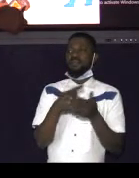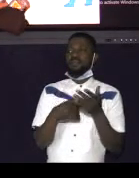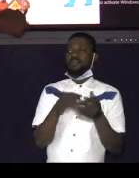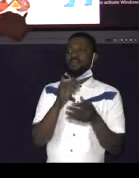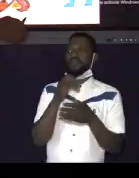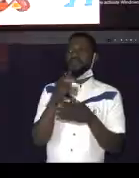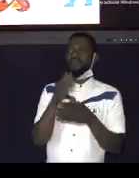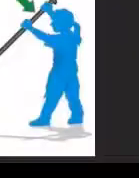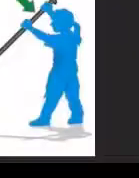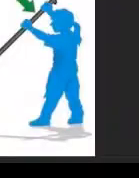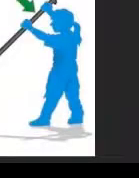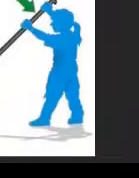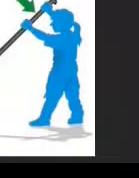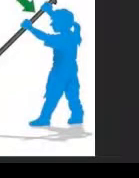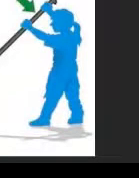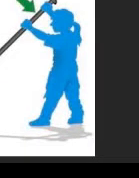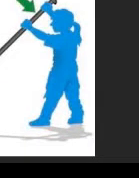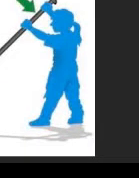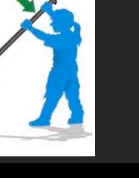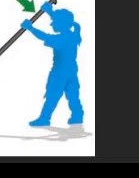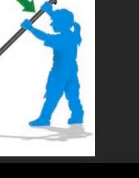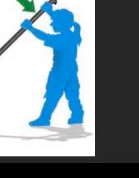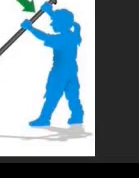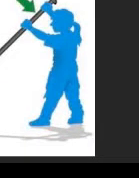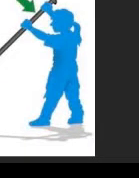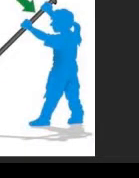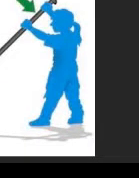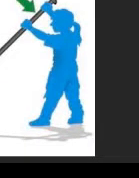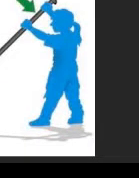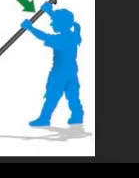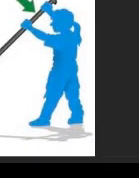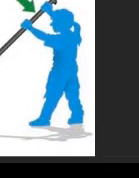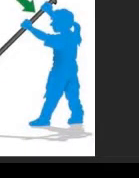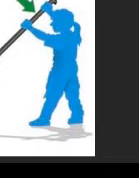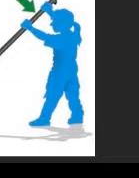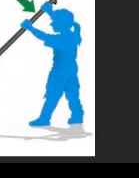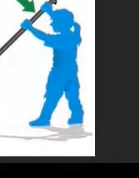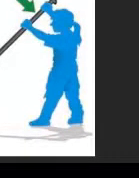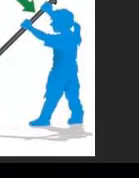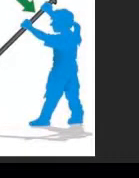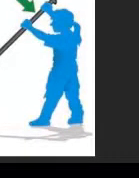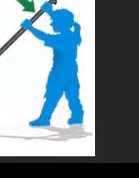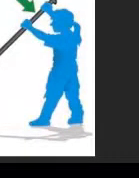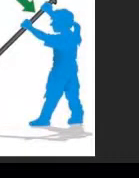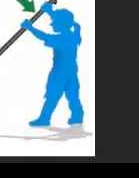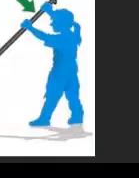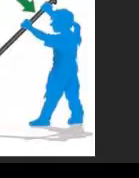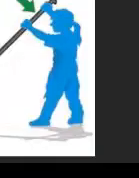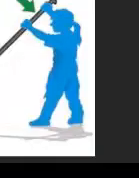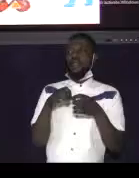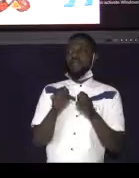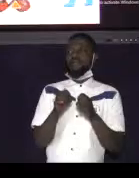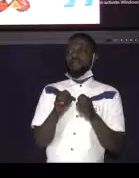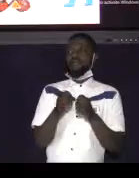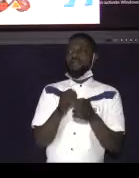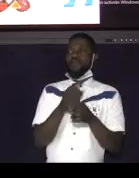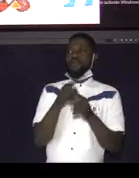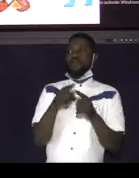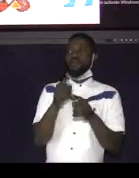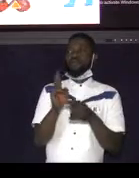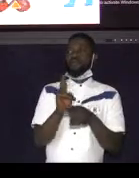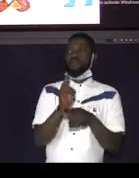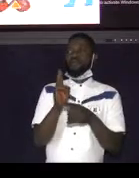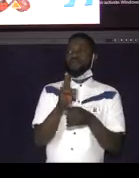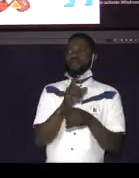this is a fulcrum? And where is your load? Where is your effort? This is your load. This is your effort. And when you use